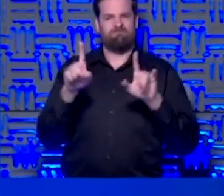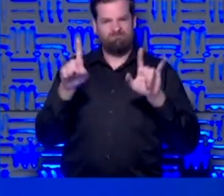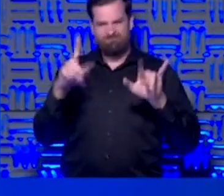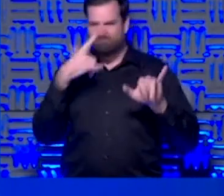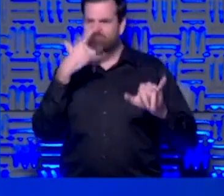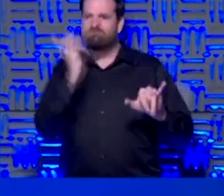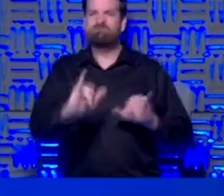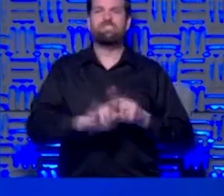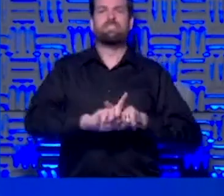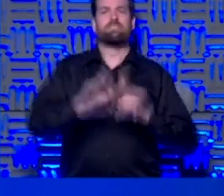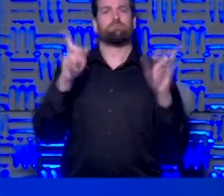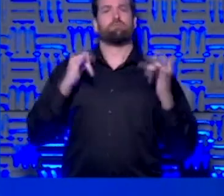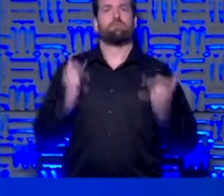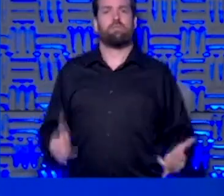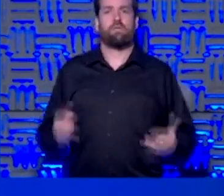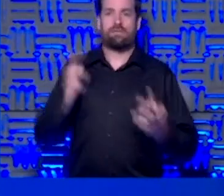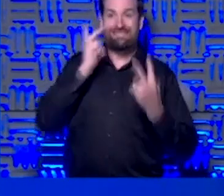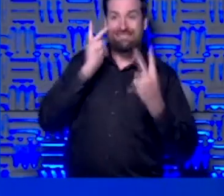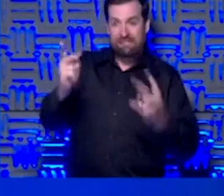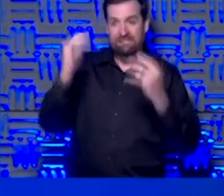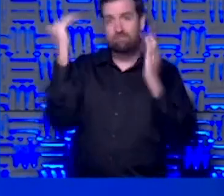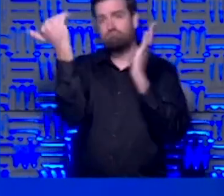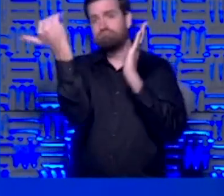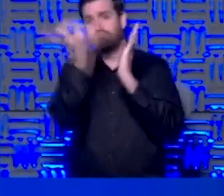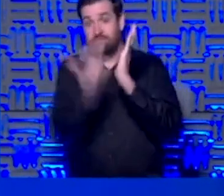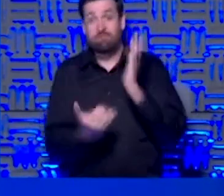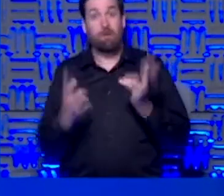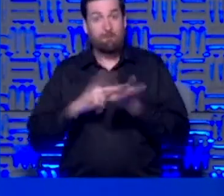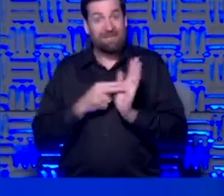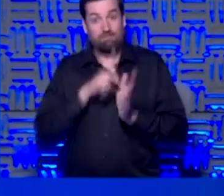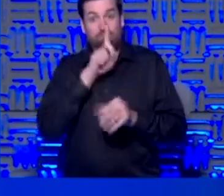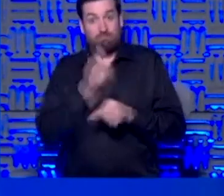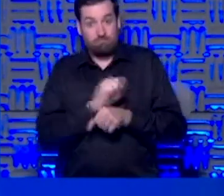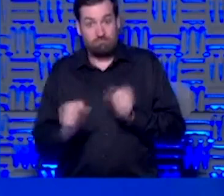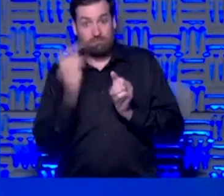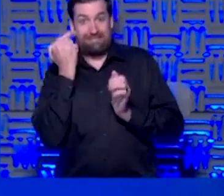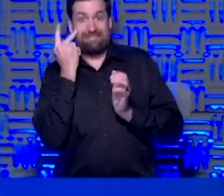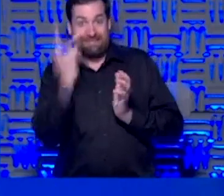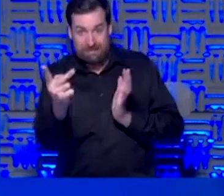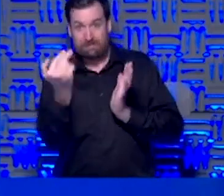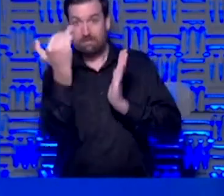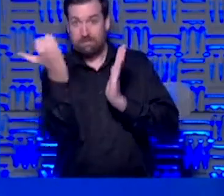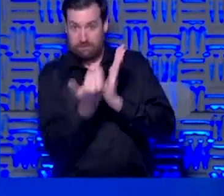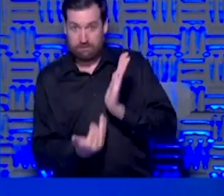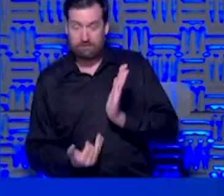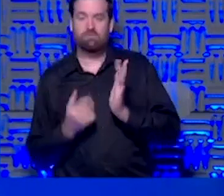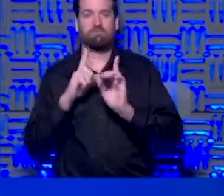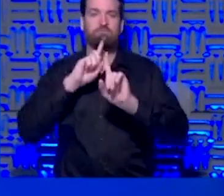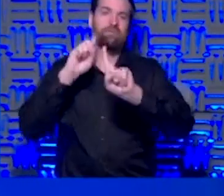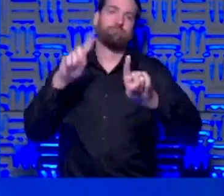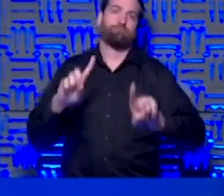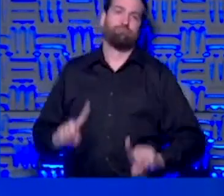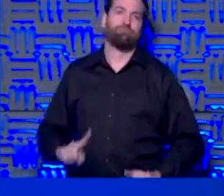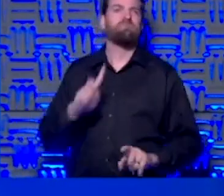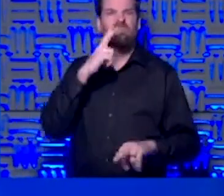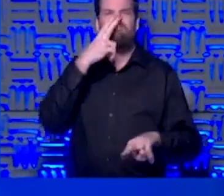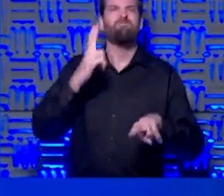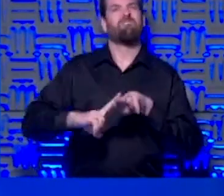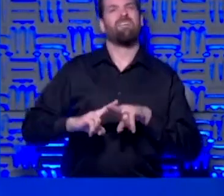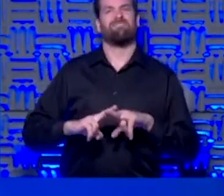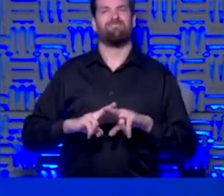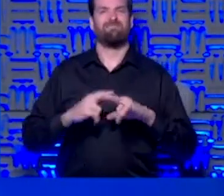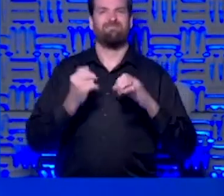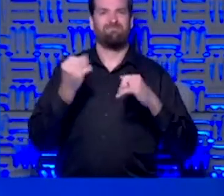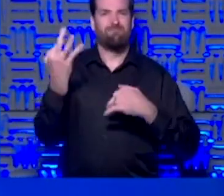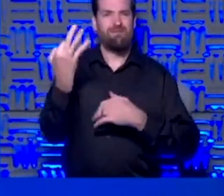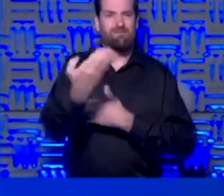today to help you see those questions, and I do mean see, and then to help us answer those questions. So it's going to have fun. We're going to have a little fun on a Friday morning,